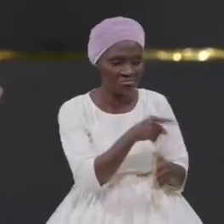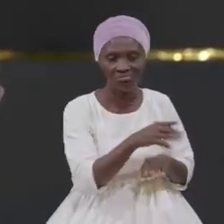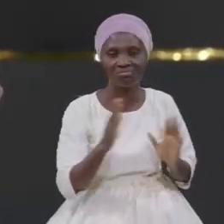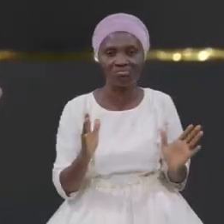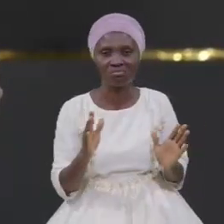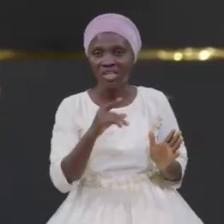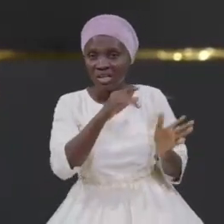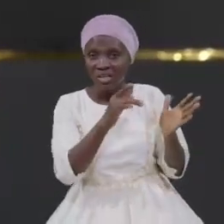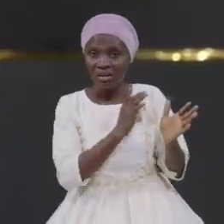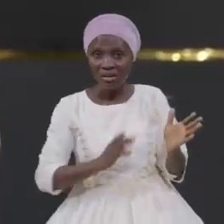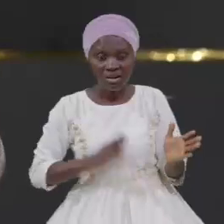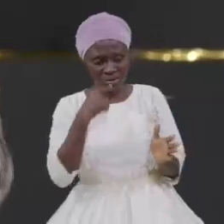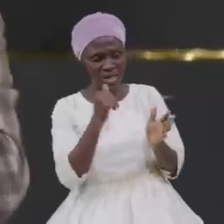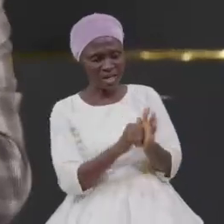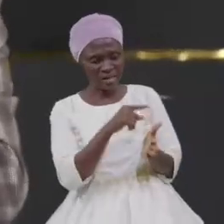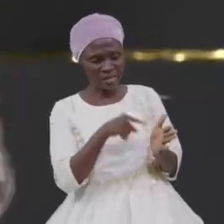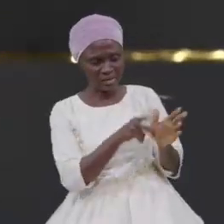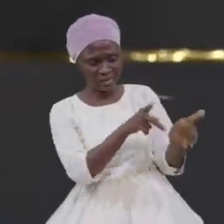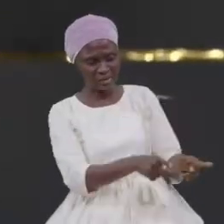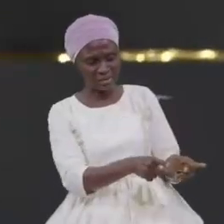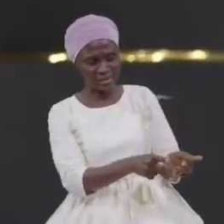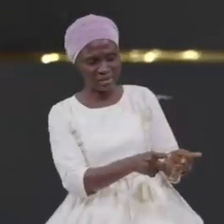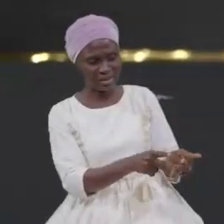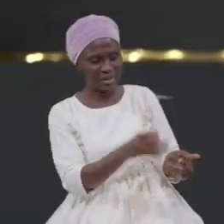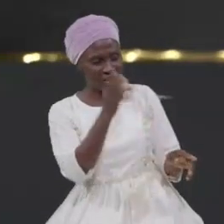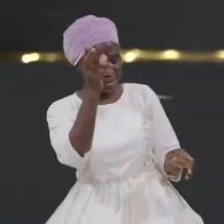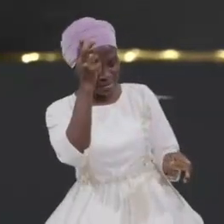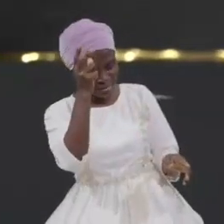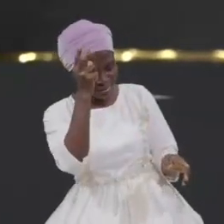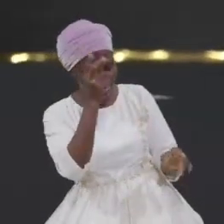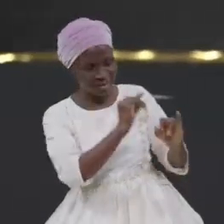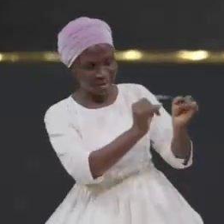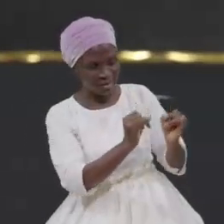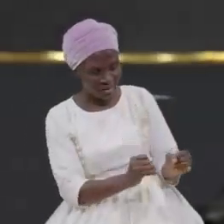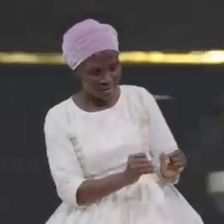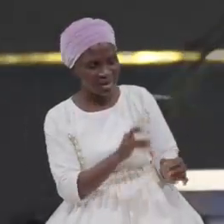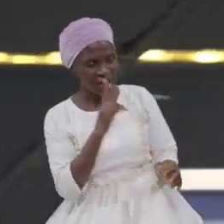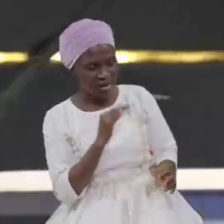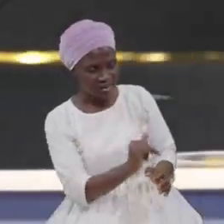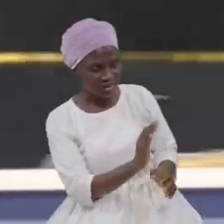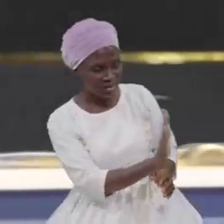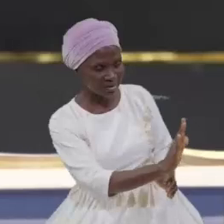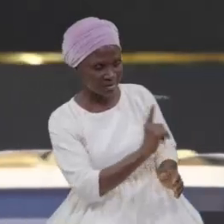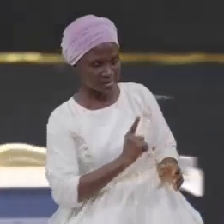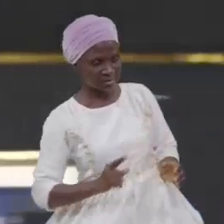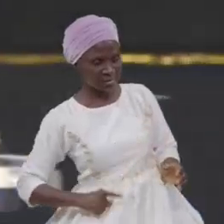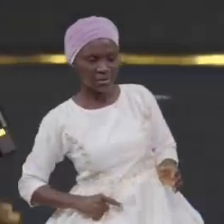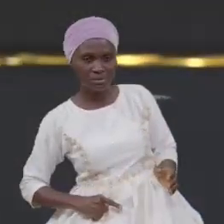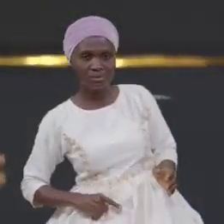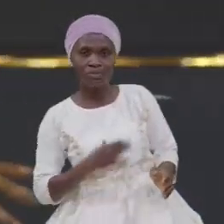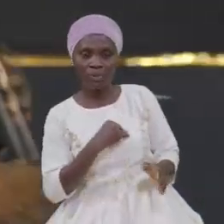his Lord. Those idols are still his Lord. And all those